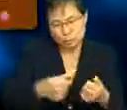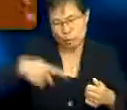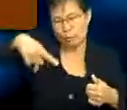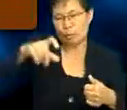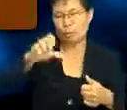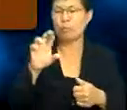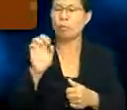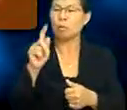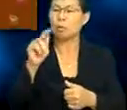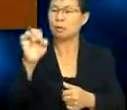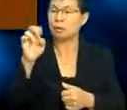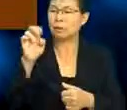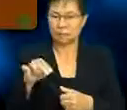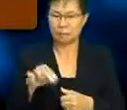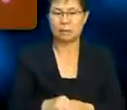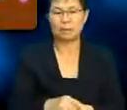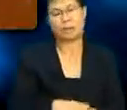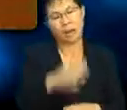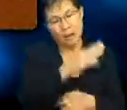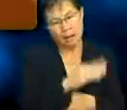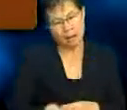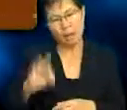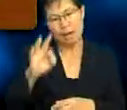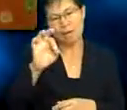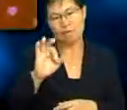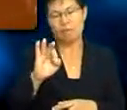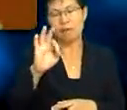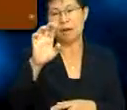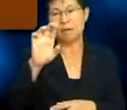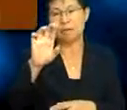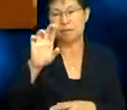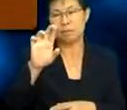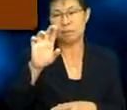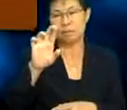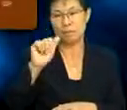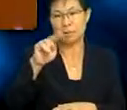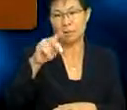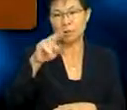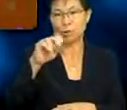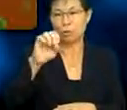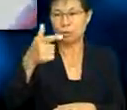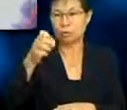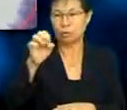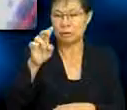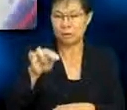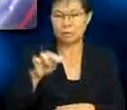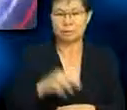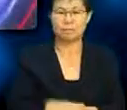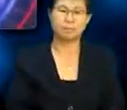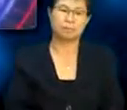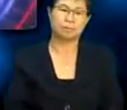and soluble proteins like prothrombin and fibrinogen.